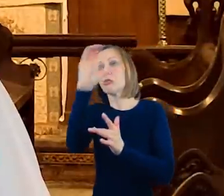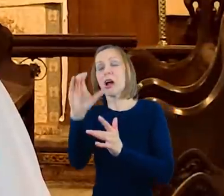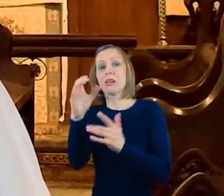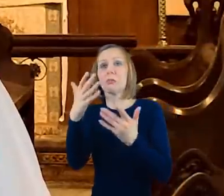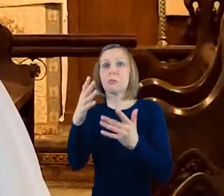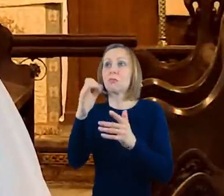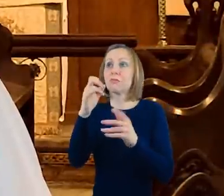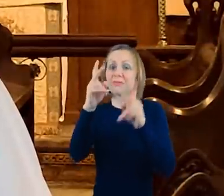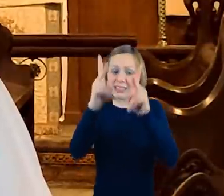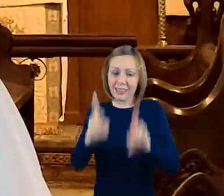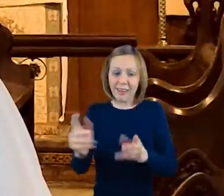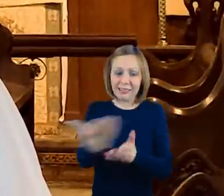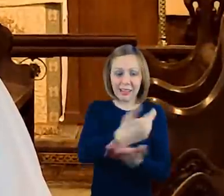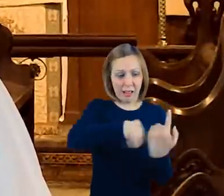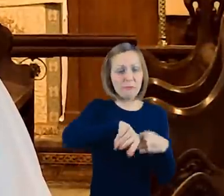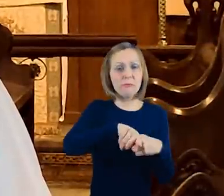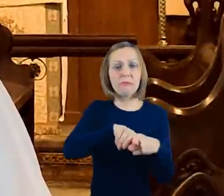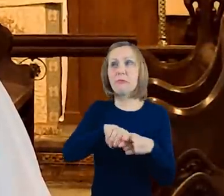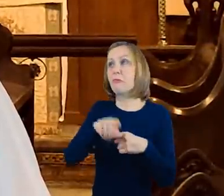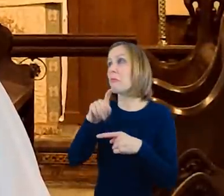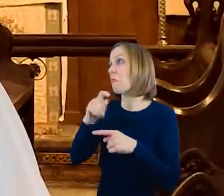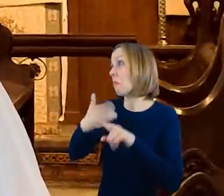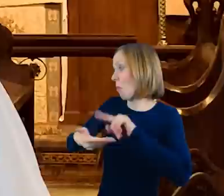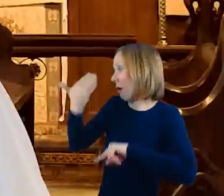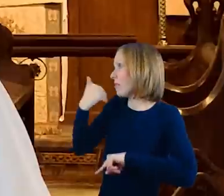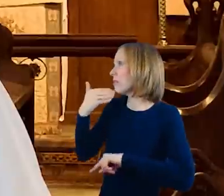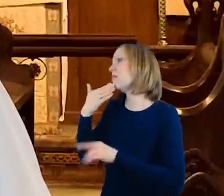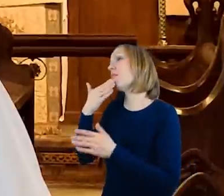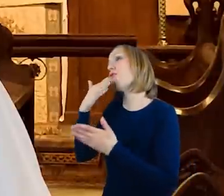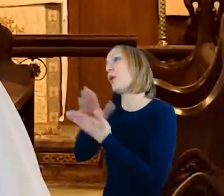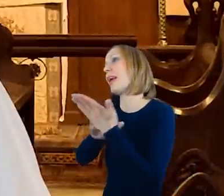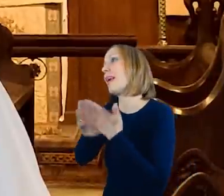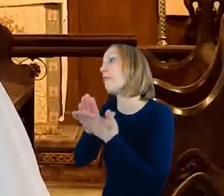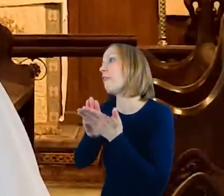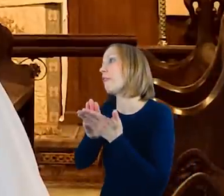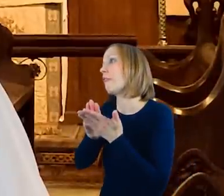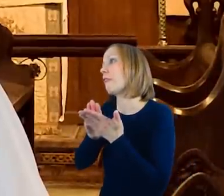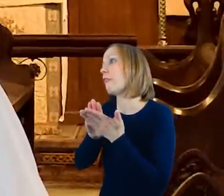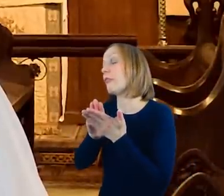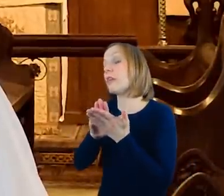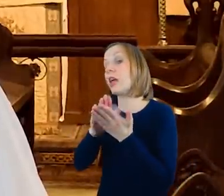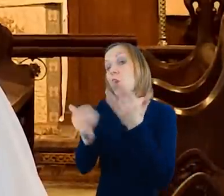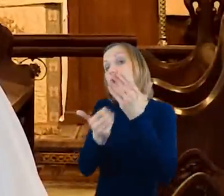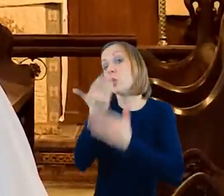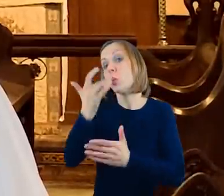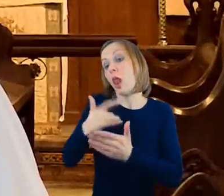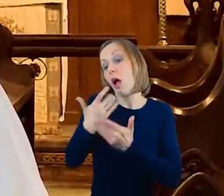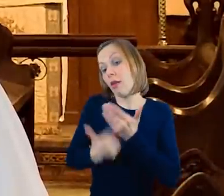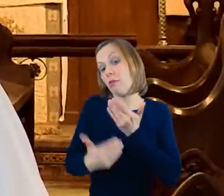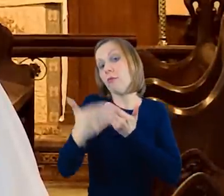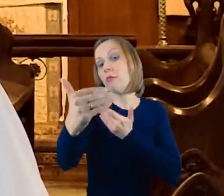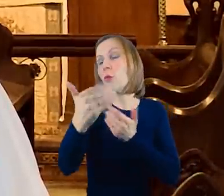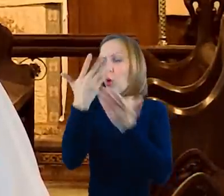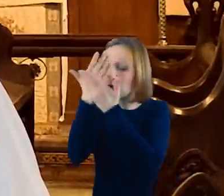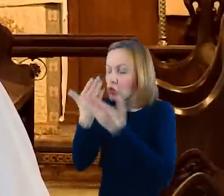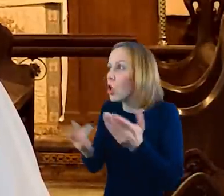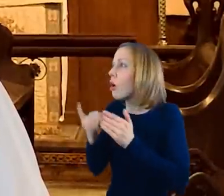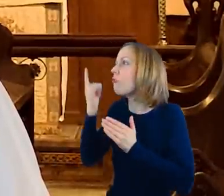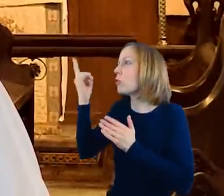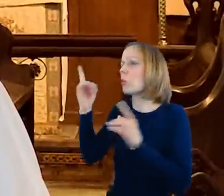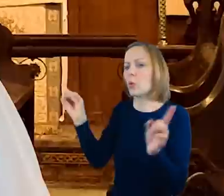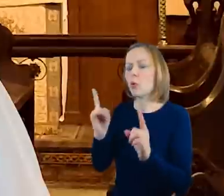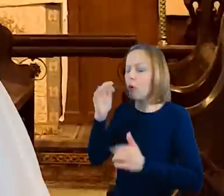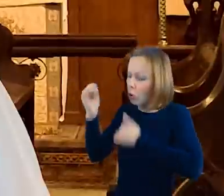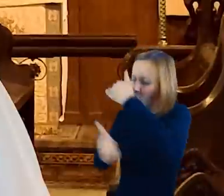died for us. Forgive us all that is past, and grant that we may serve you in newness of life, to